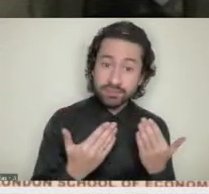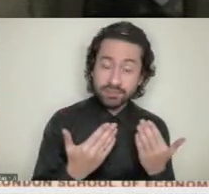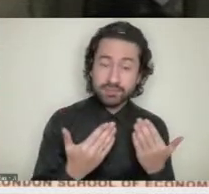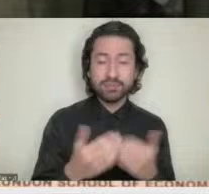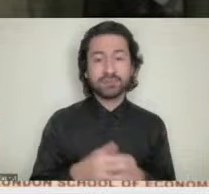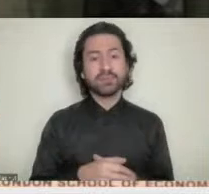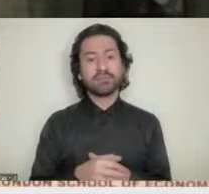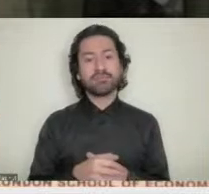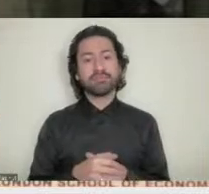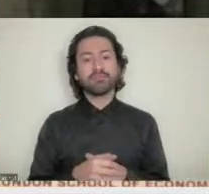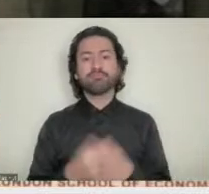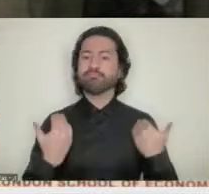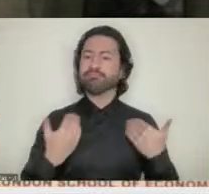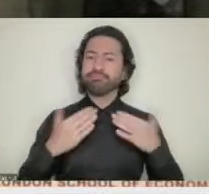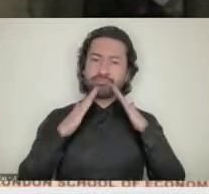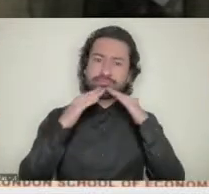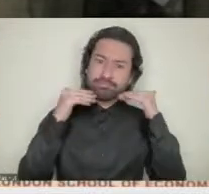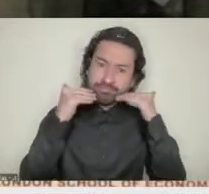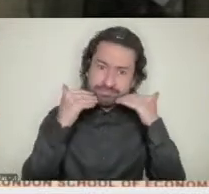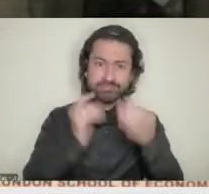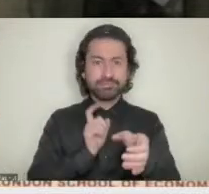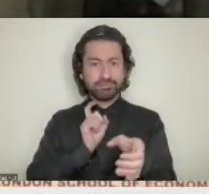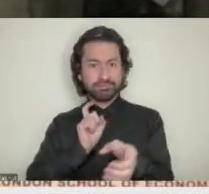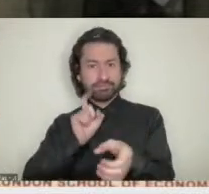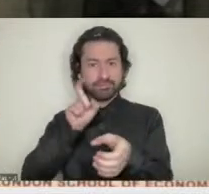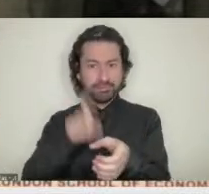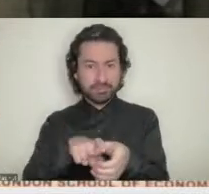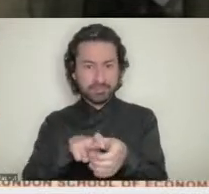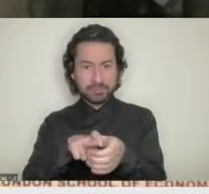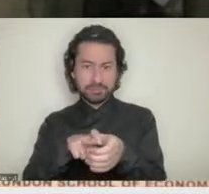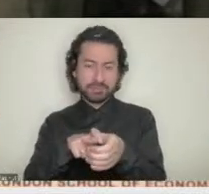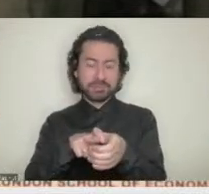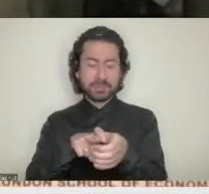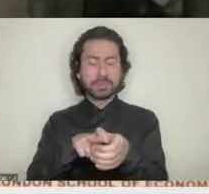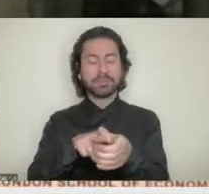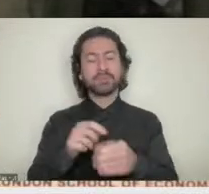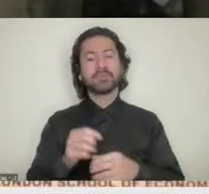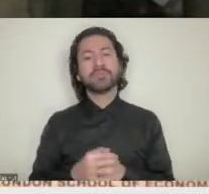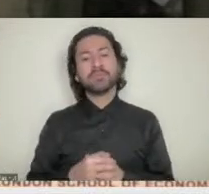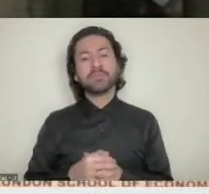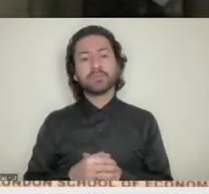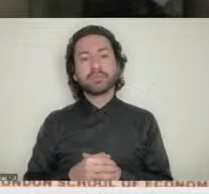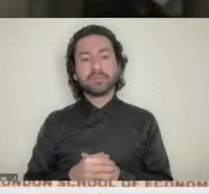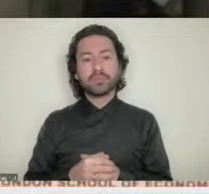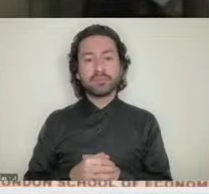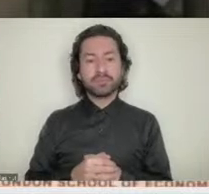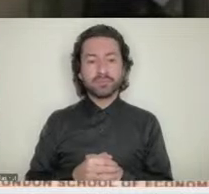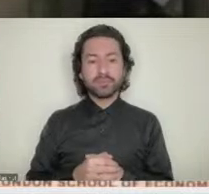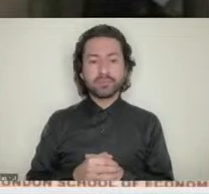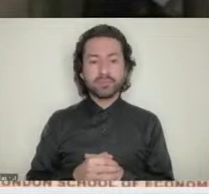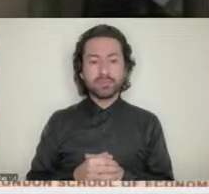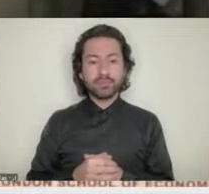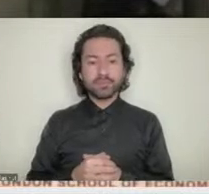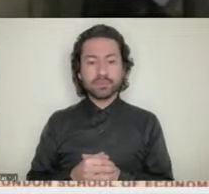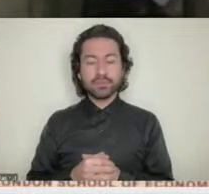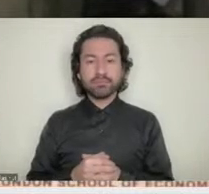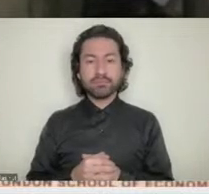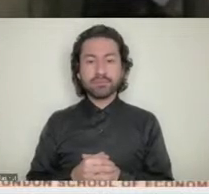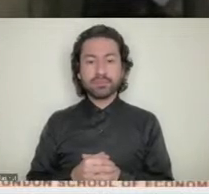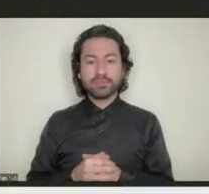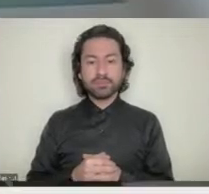It's a great pleasure to be there. I mentioned to you that when we launched